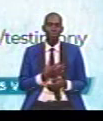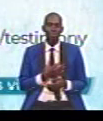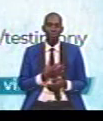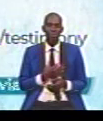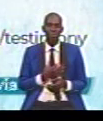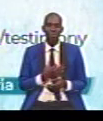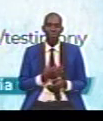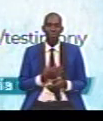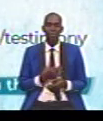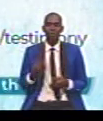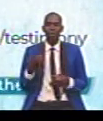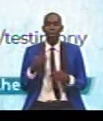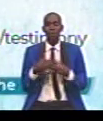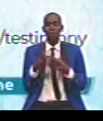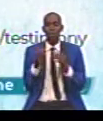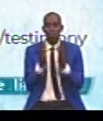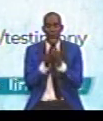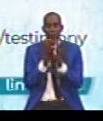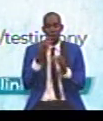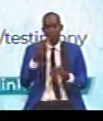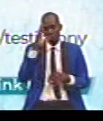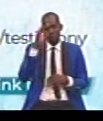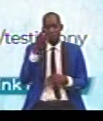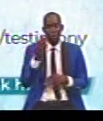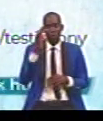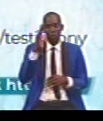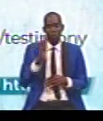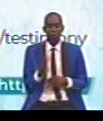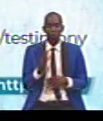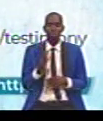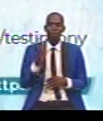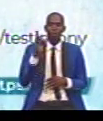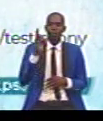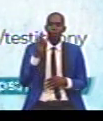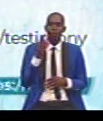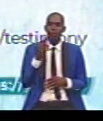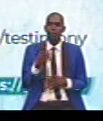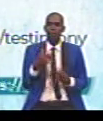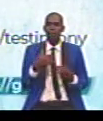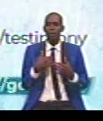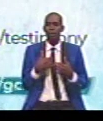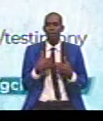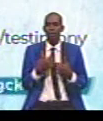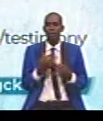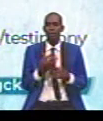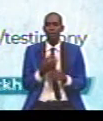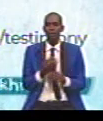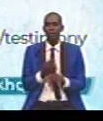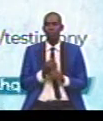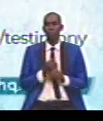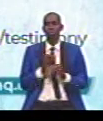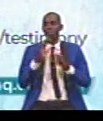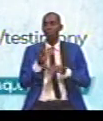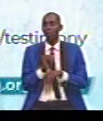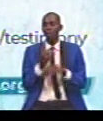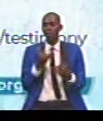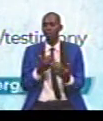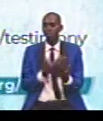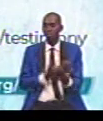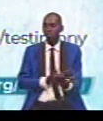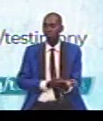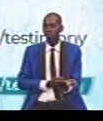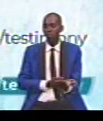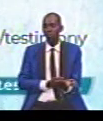prayer of the man of God, God has touched him, but this morning he's been healed